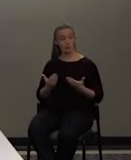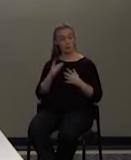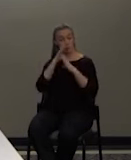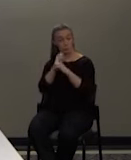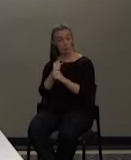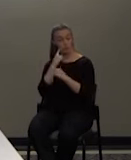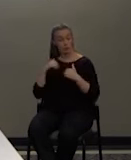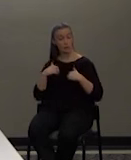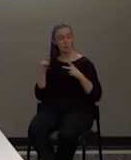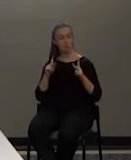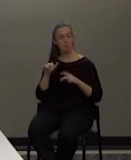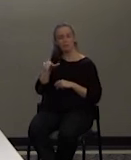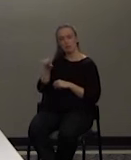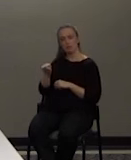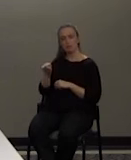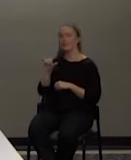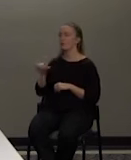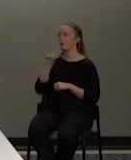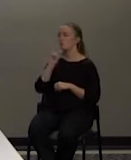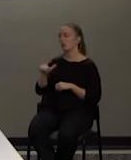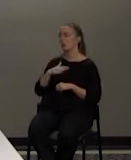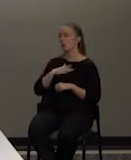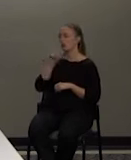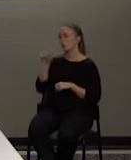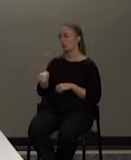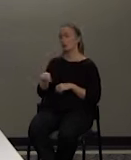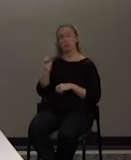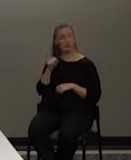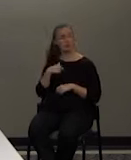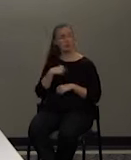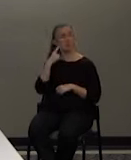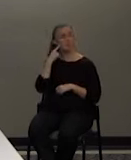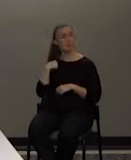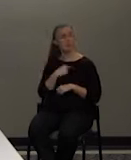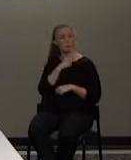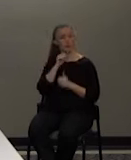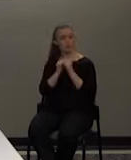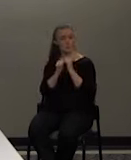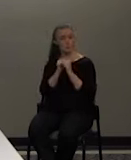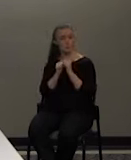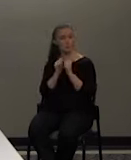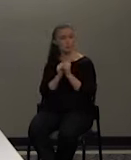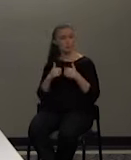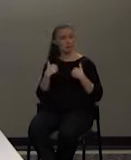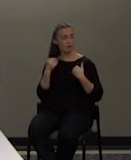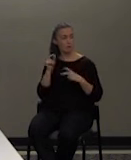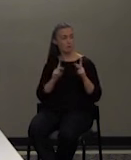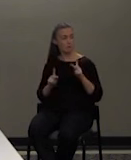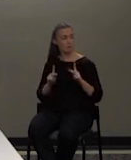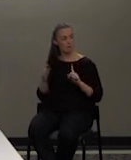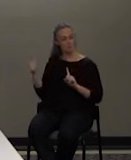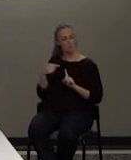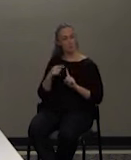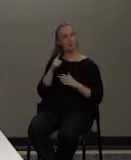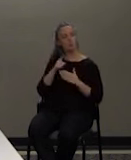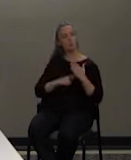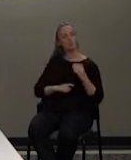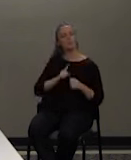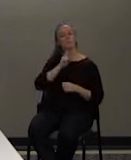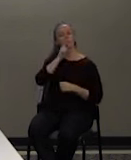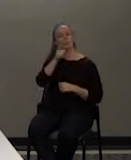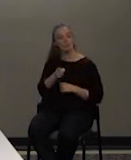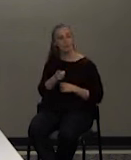people? Absolutely, I do. That's really my question. Yeah, I think we are competitive into it. It goes back to what is realistic